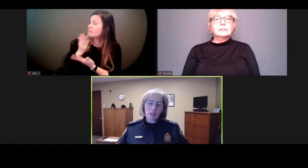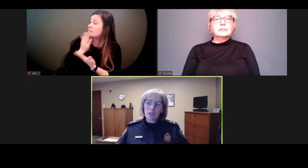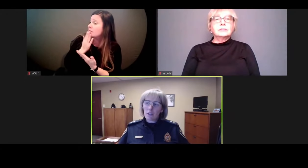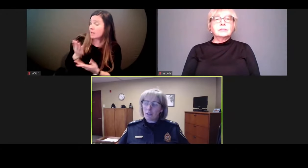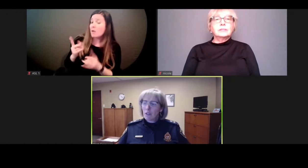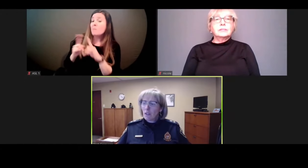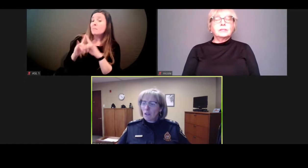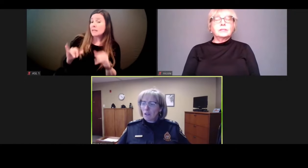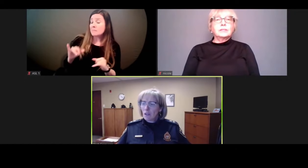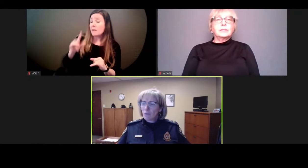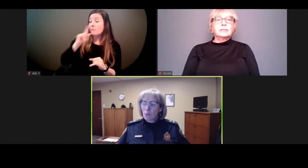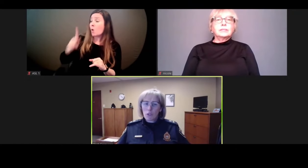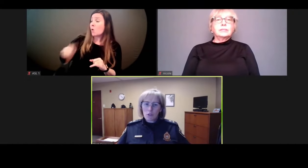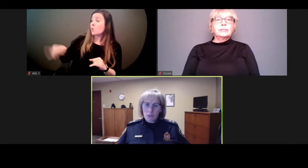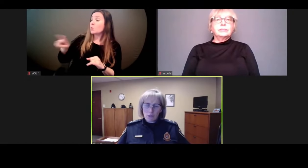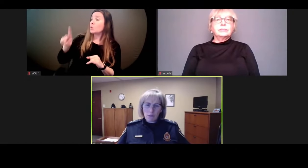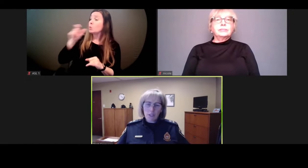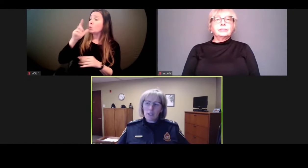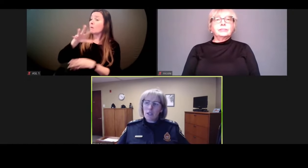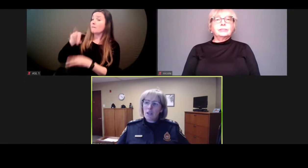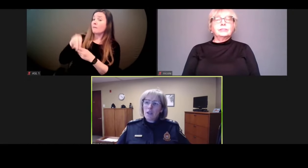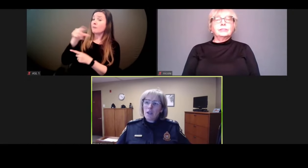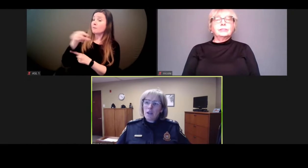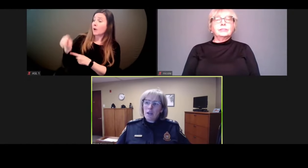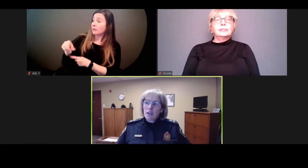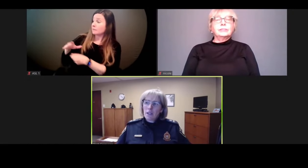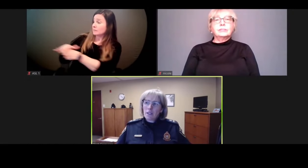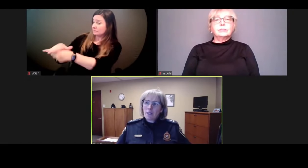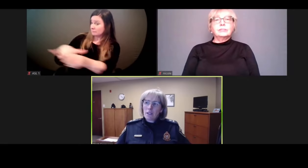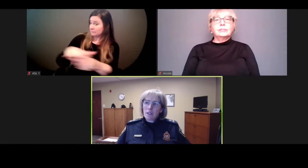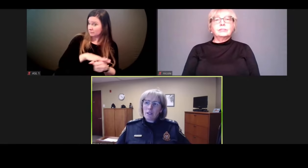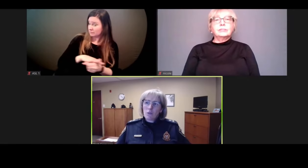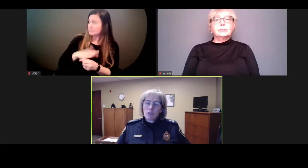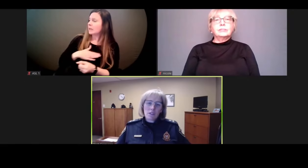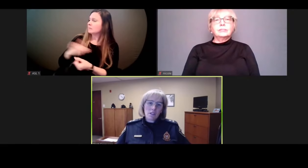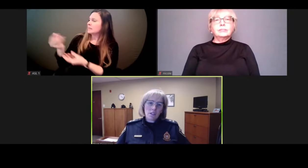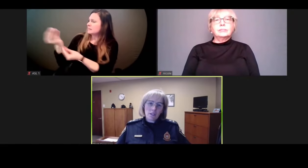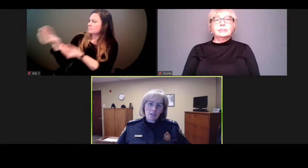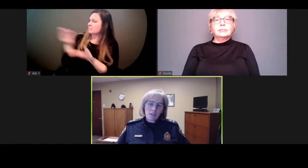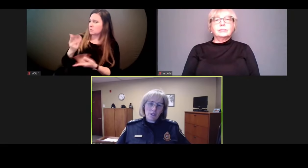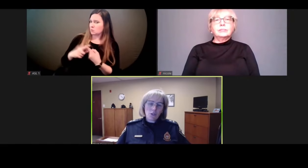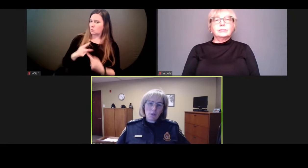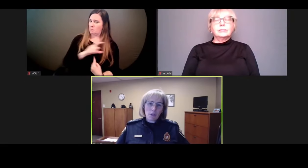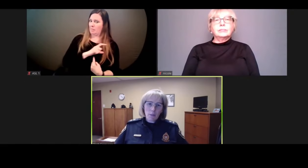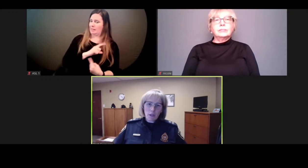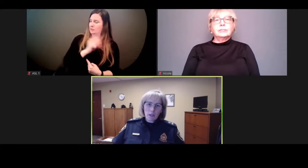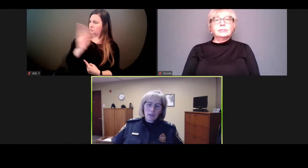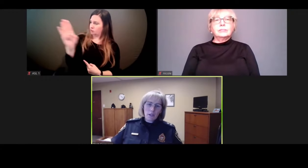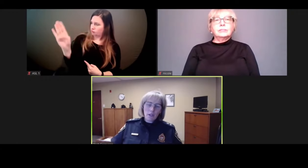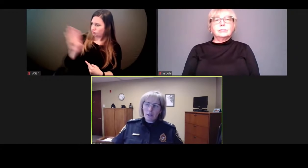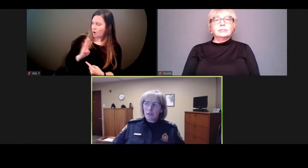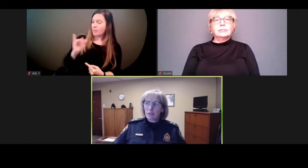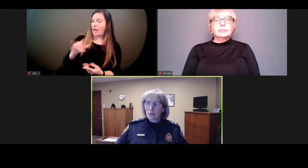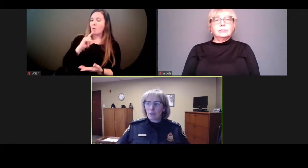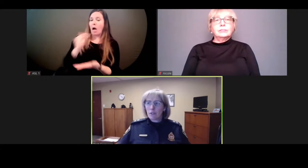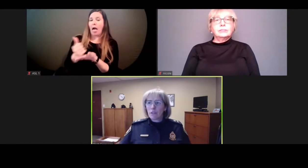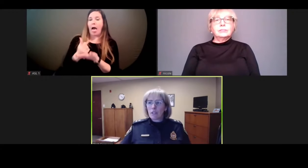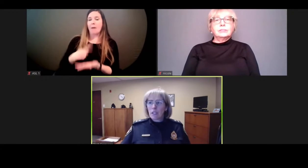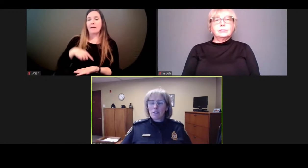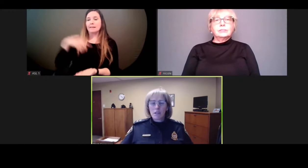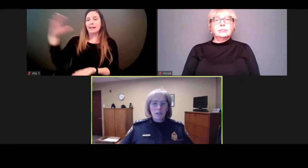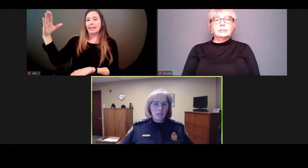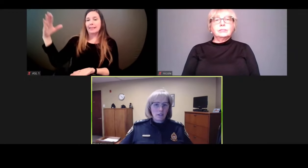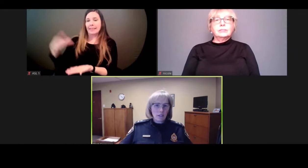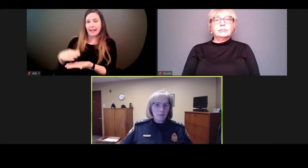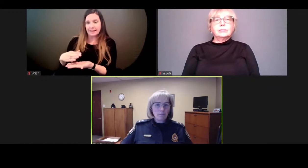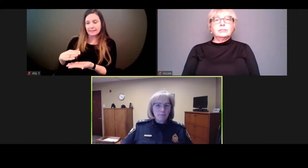that they can report to us directly, and it will assist us in streamlining their